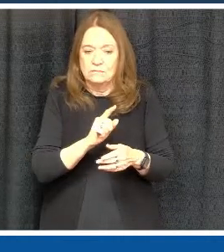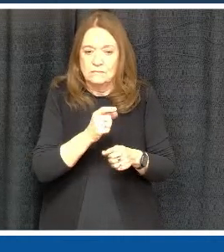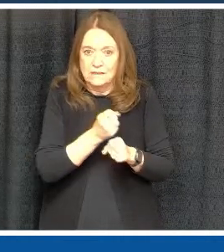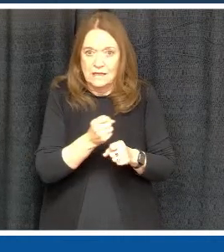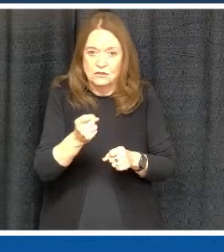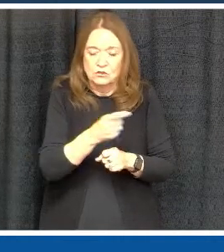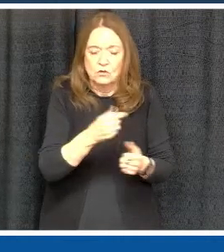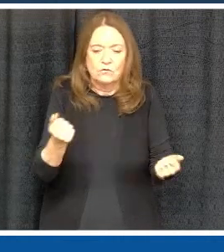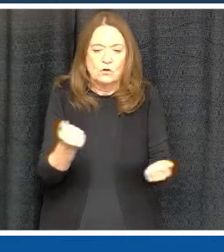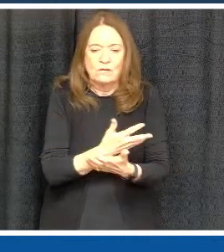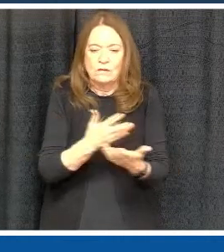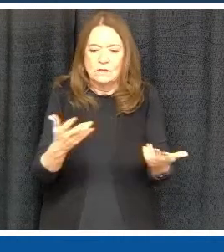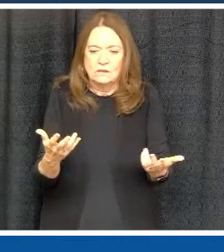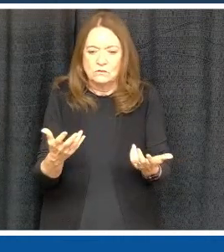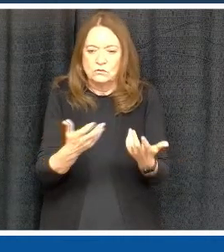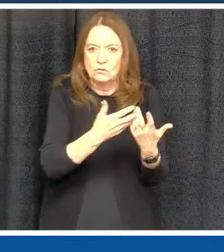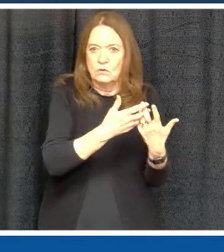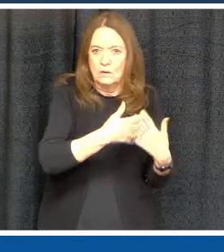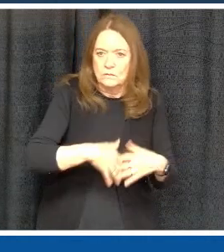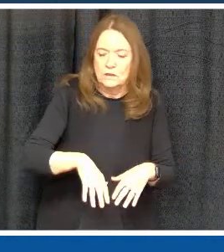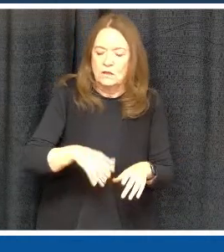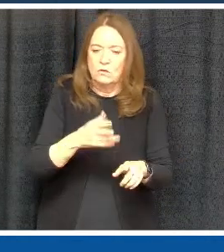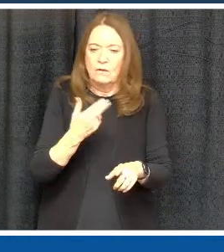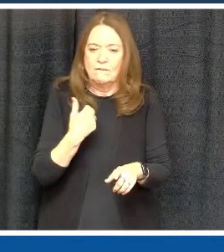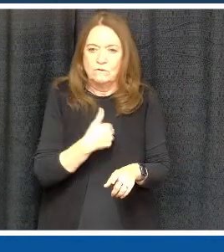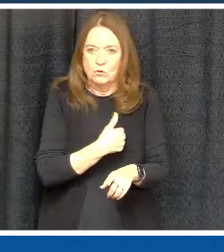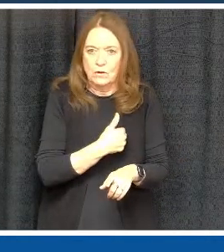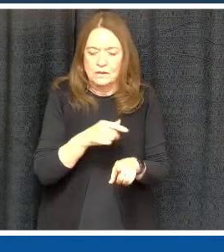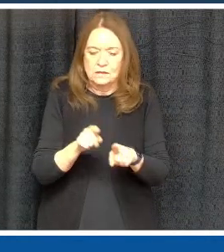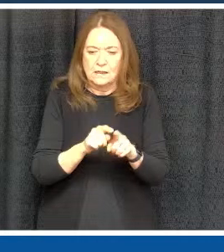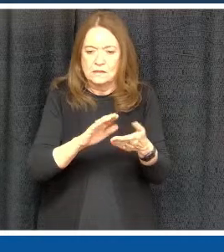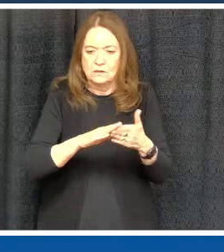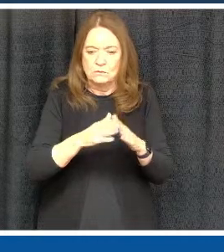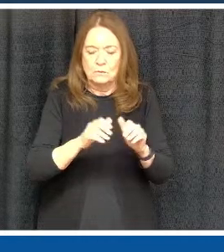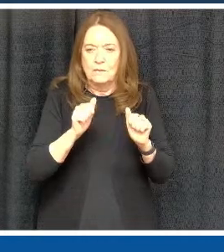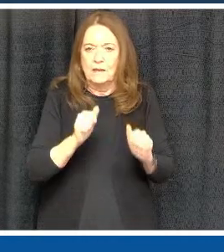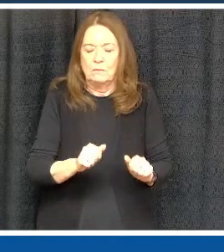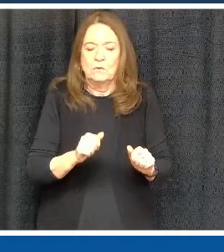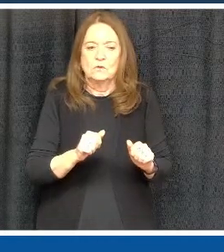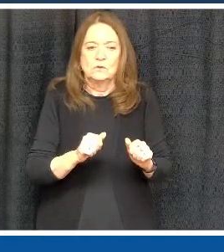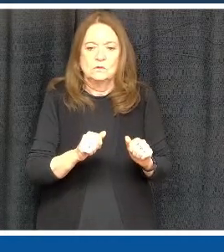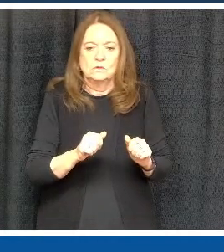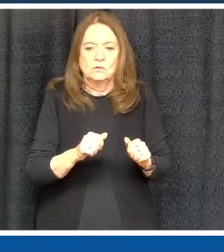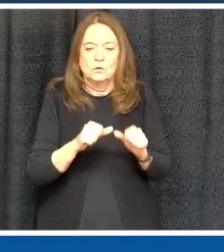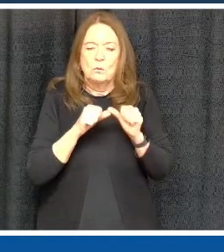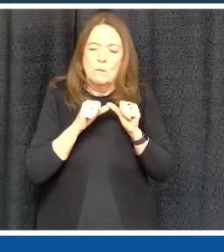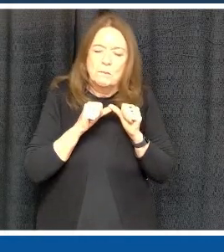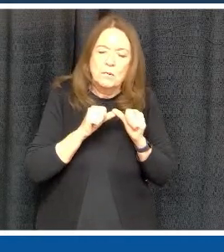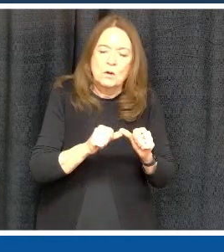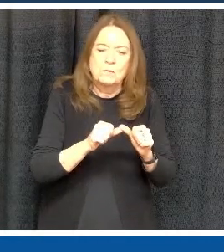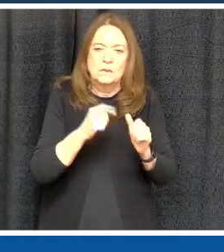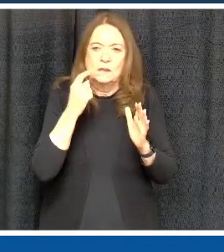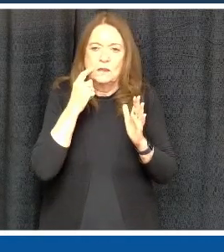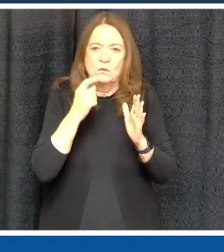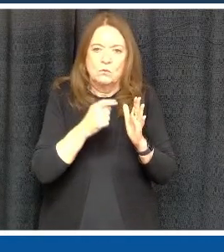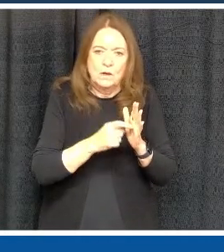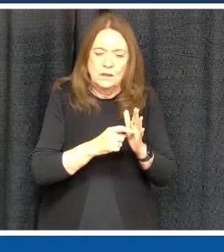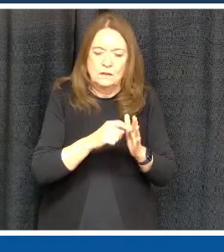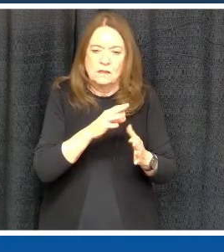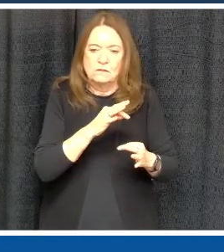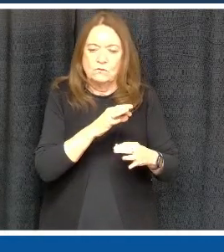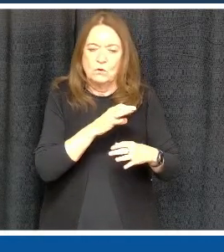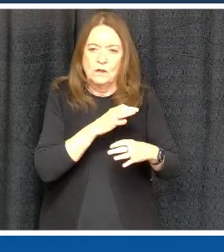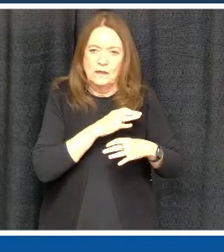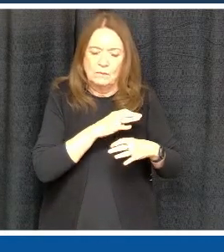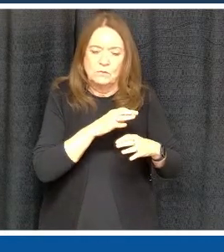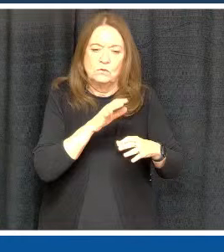to come together and for us as a community to be able to permanently recognize Fort Campbell's fallen